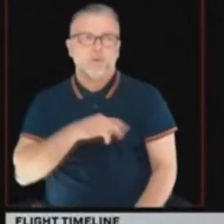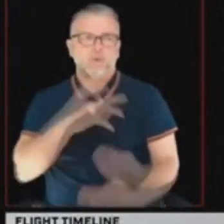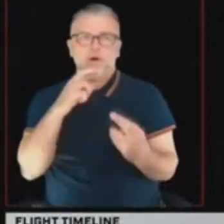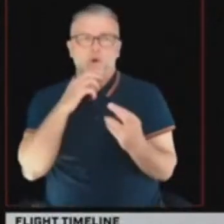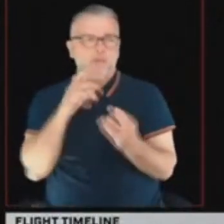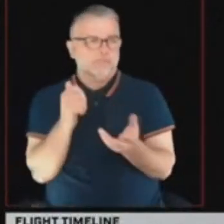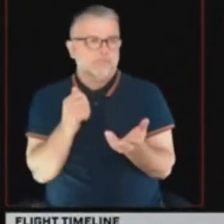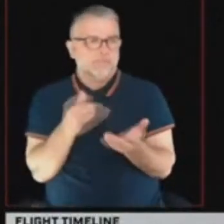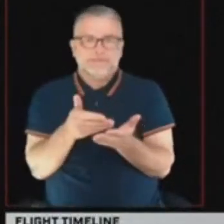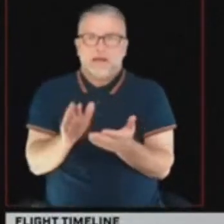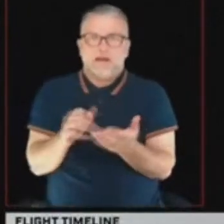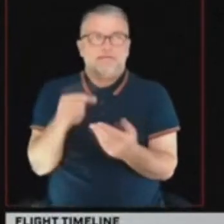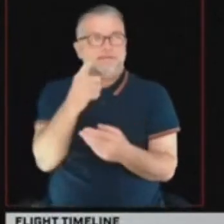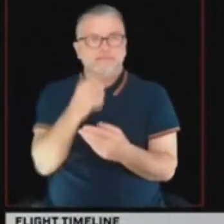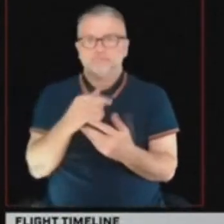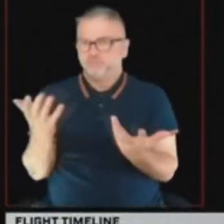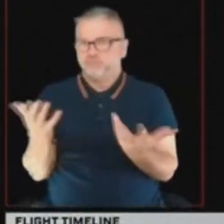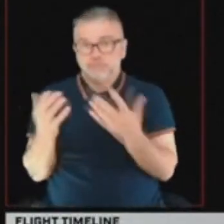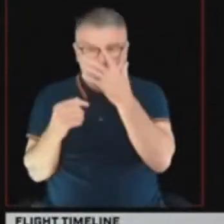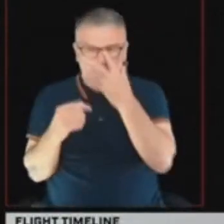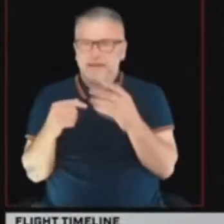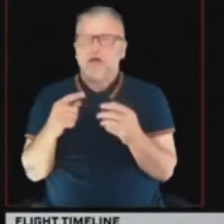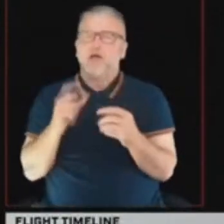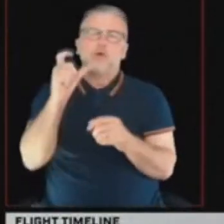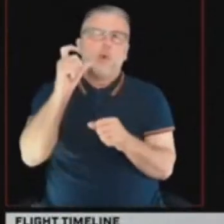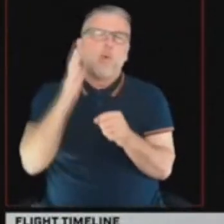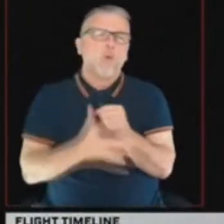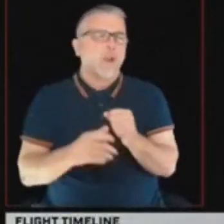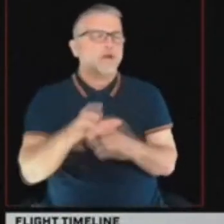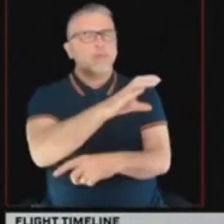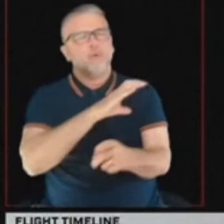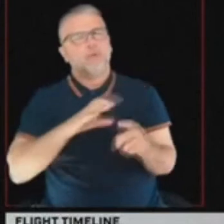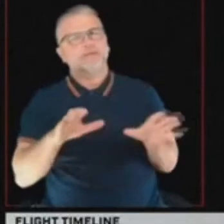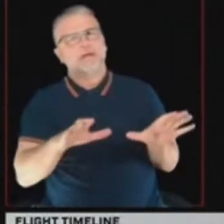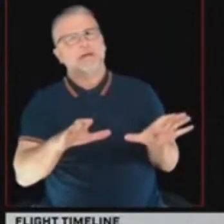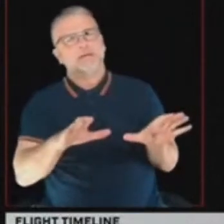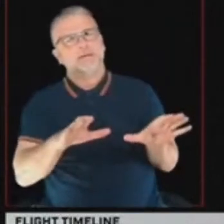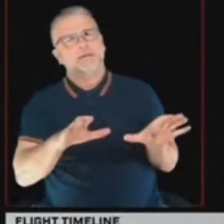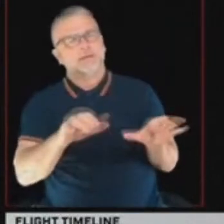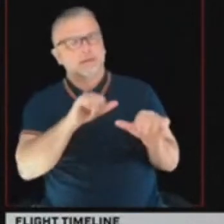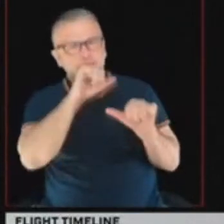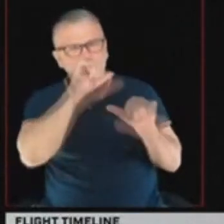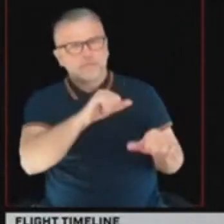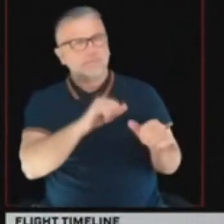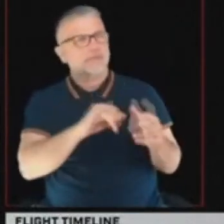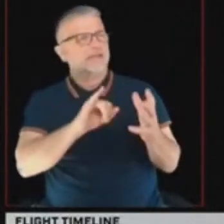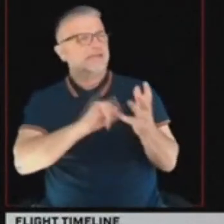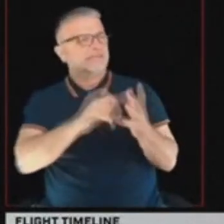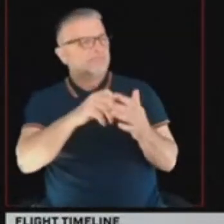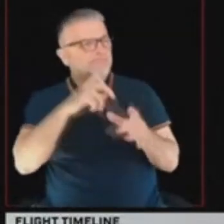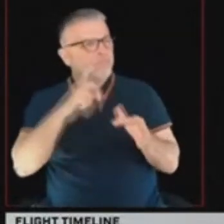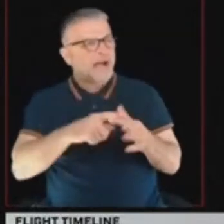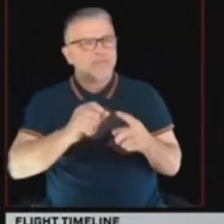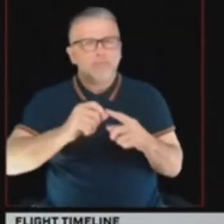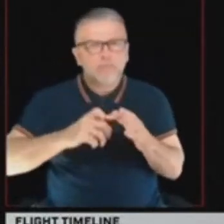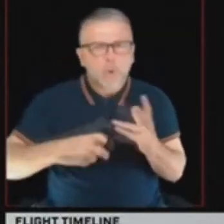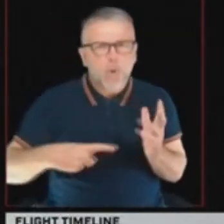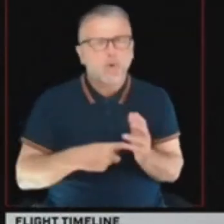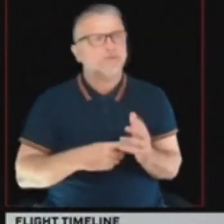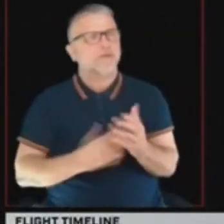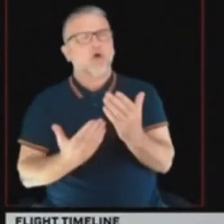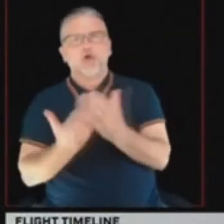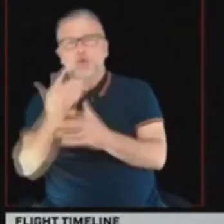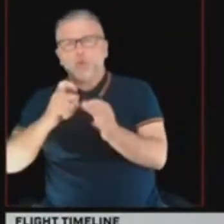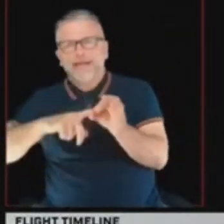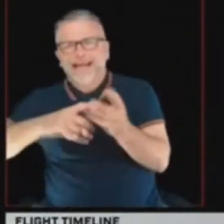This has been the Cornwall community here, the Cornwall Spaceport, the Newquay community have just